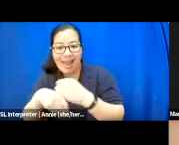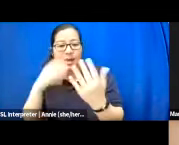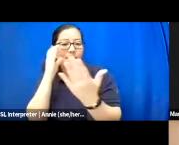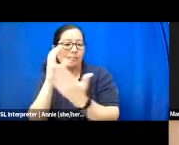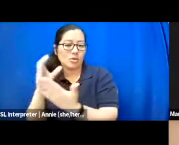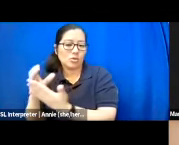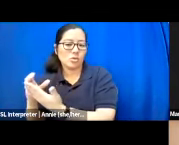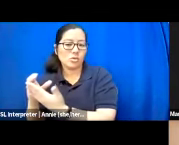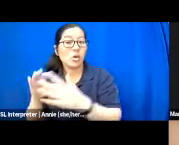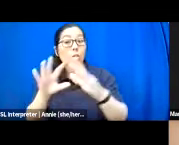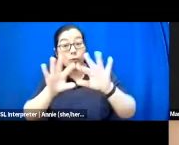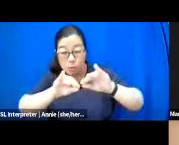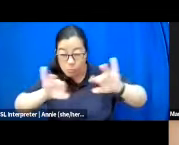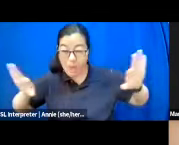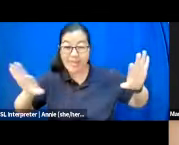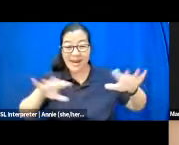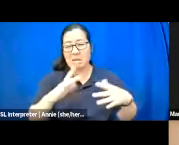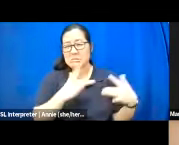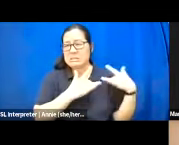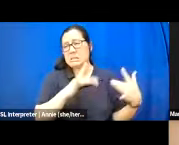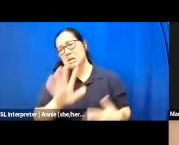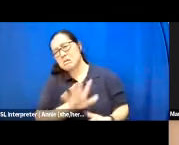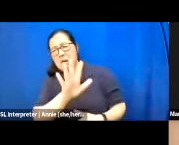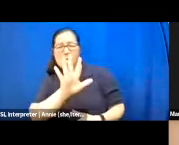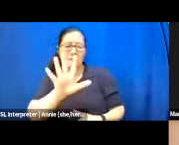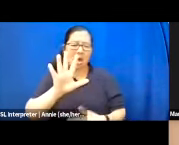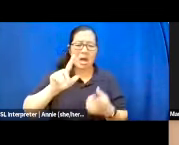general challenge.